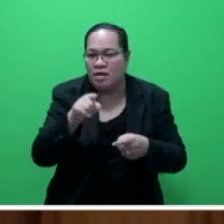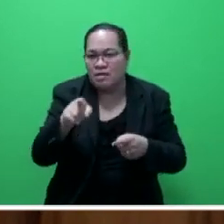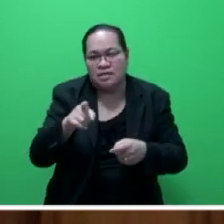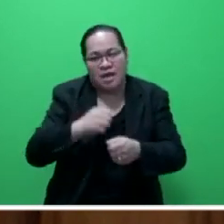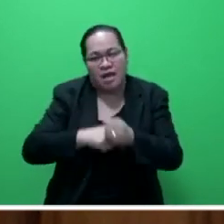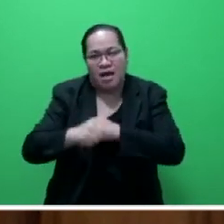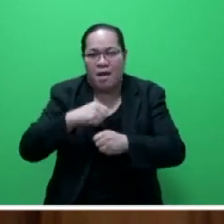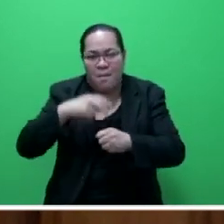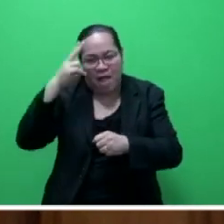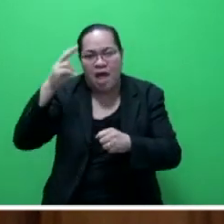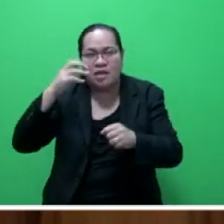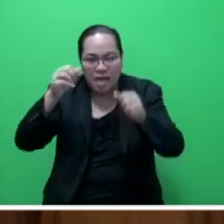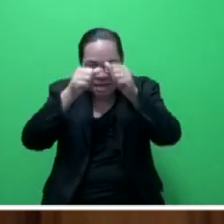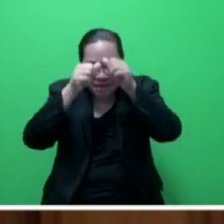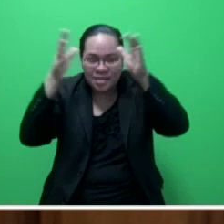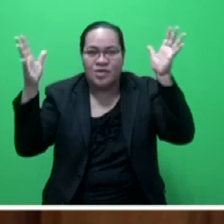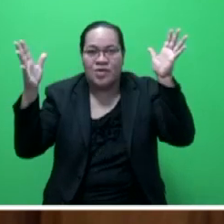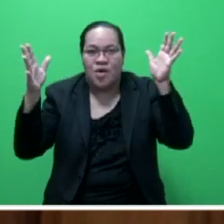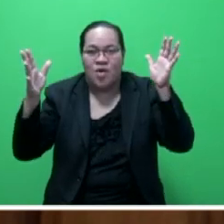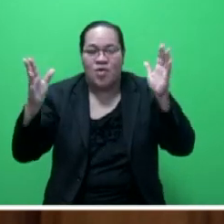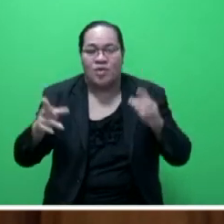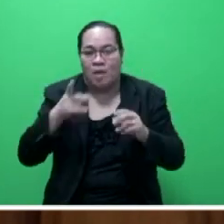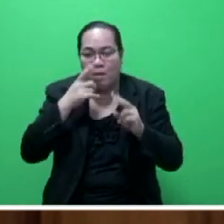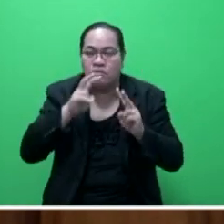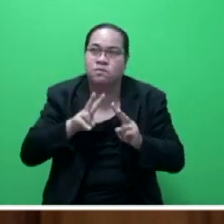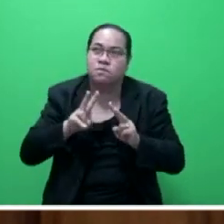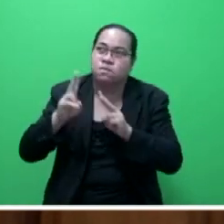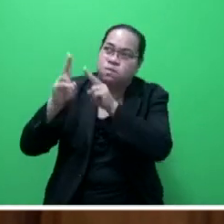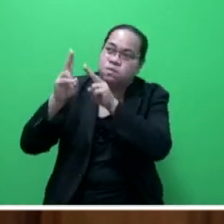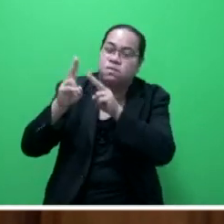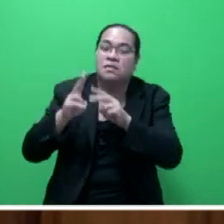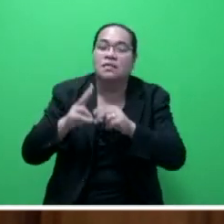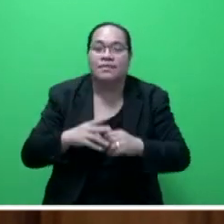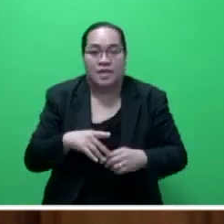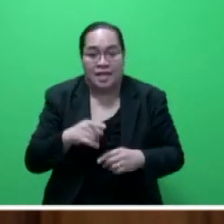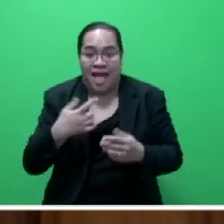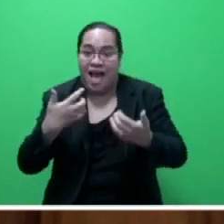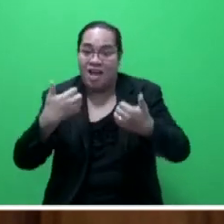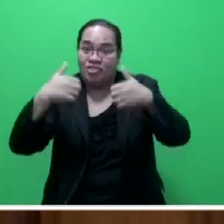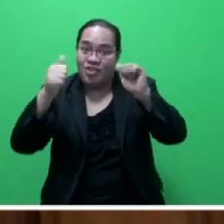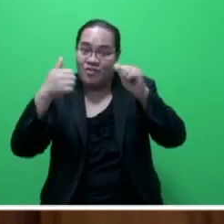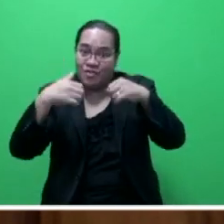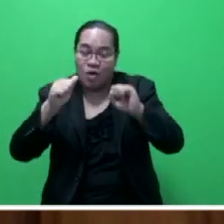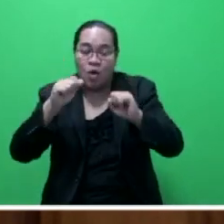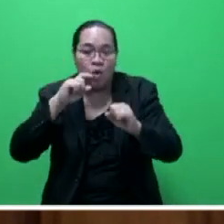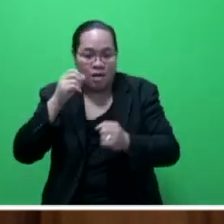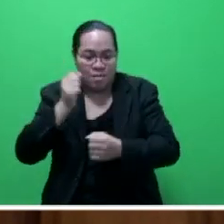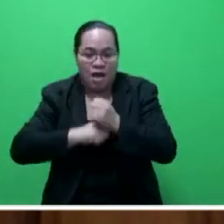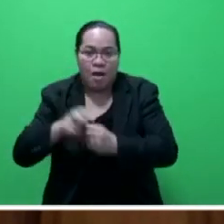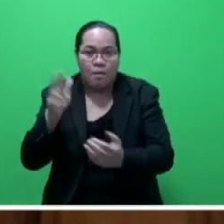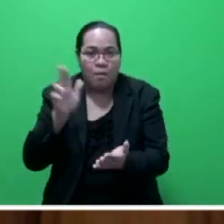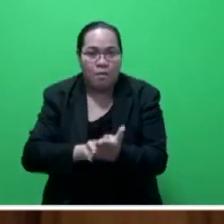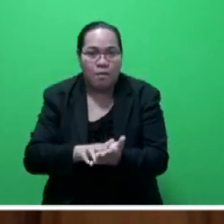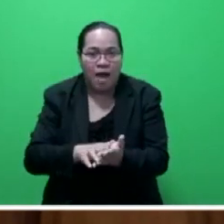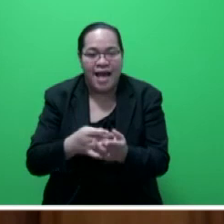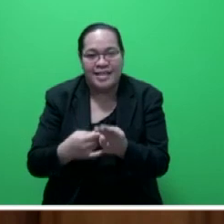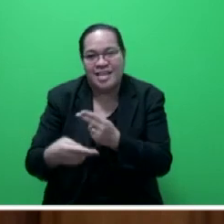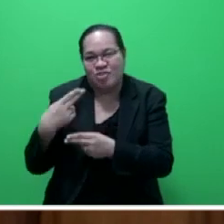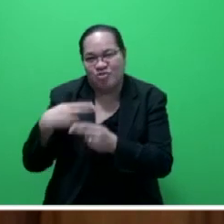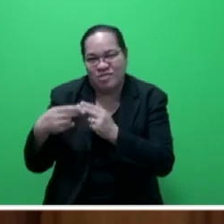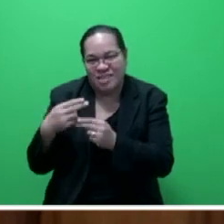heroes. Honourable Speaker say this achievement will go down in the annals of our history as a